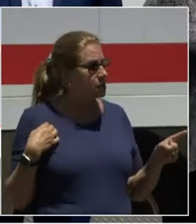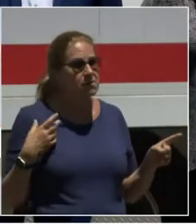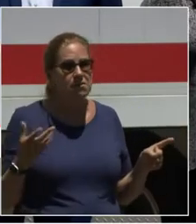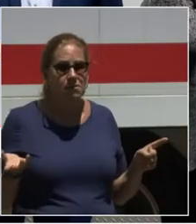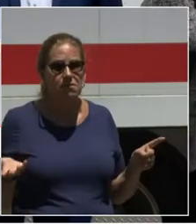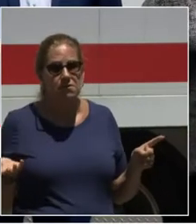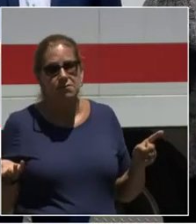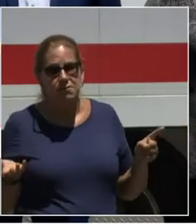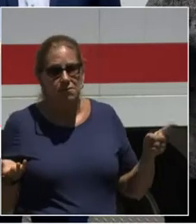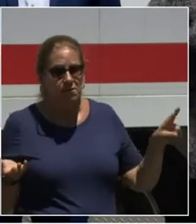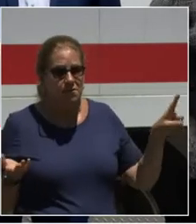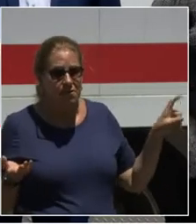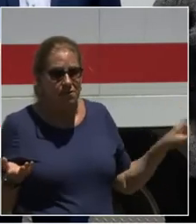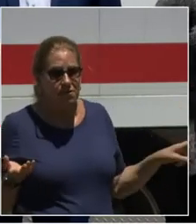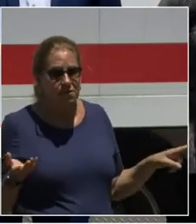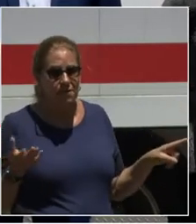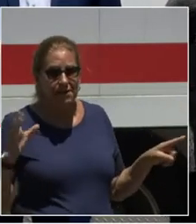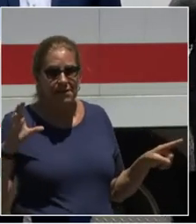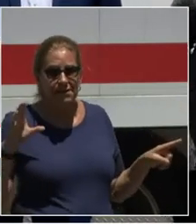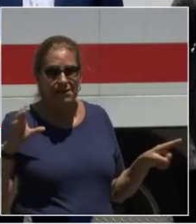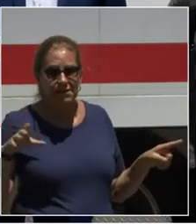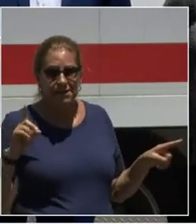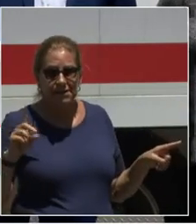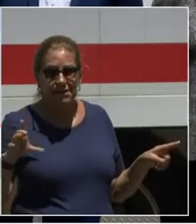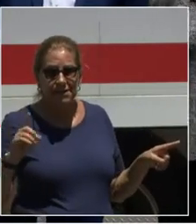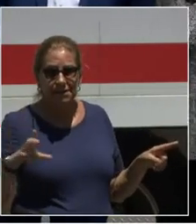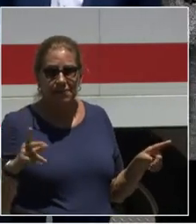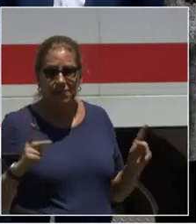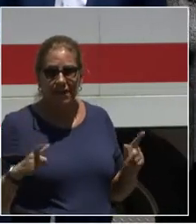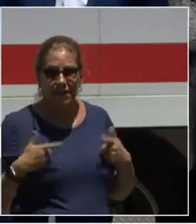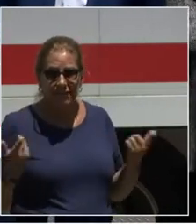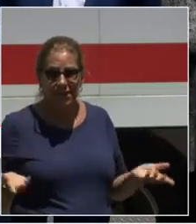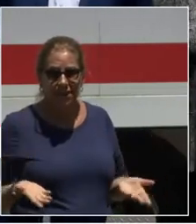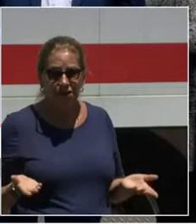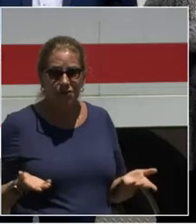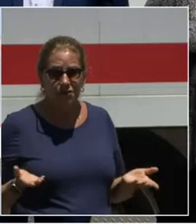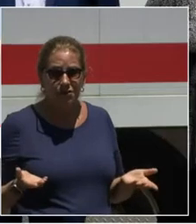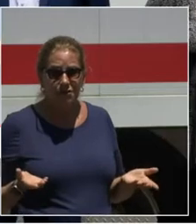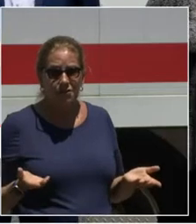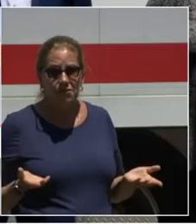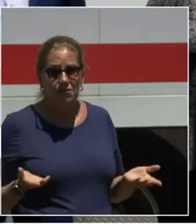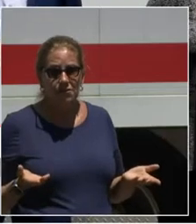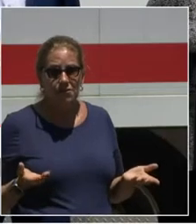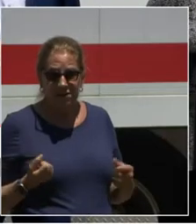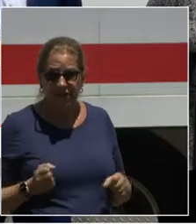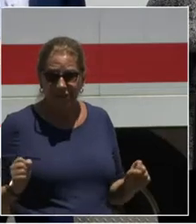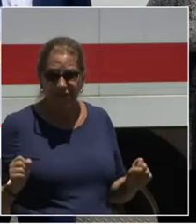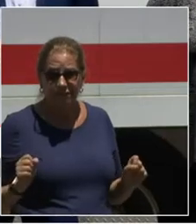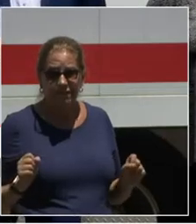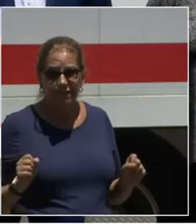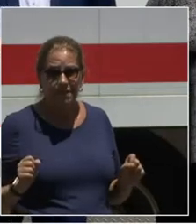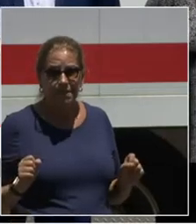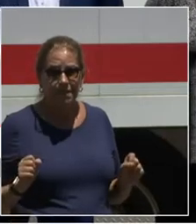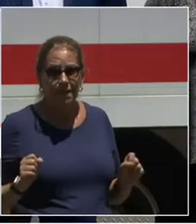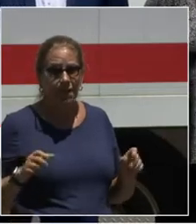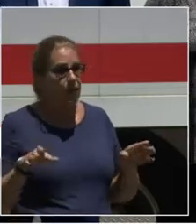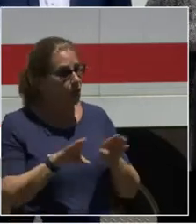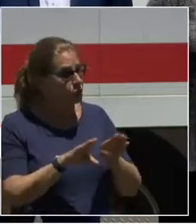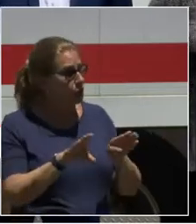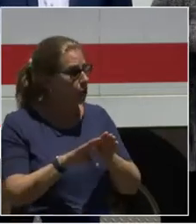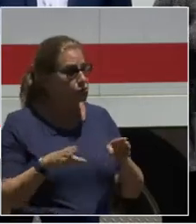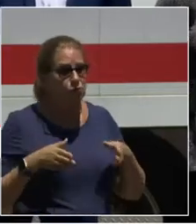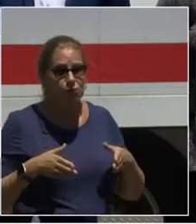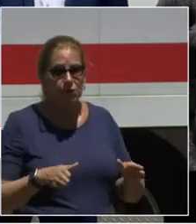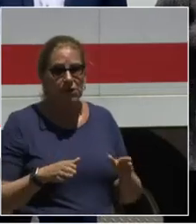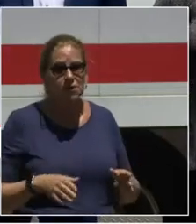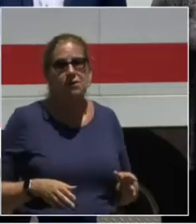down? Can you give us an idea? When we have that road closure plan, we will share it with you. And keep in mind that there are other events going on